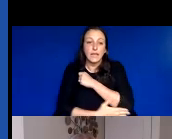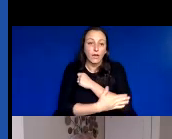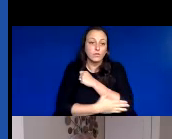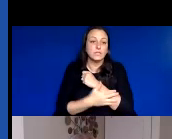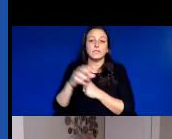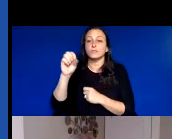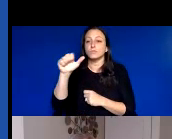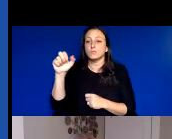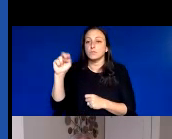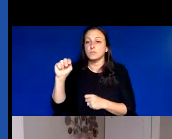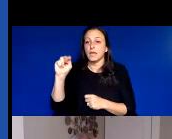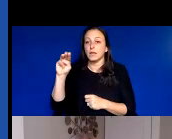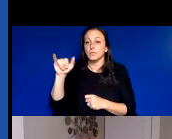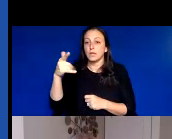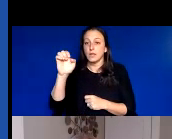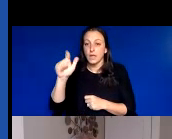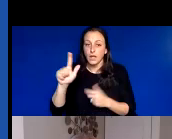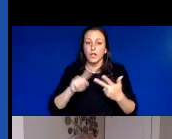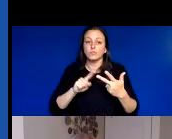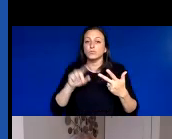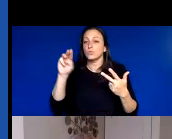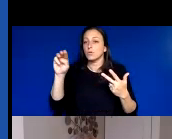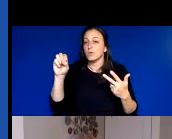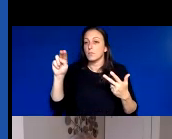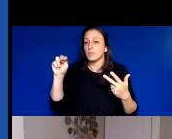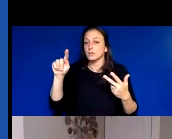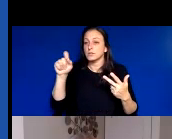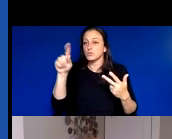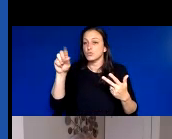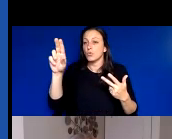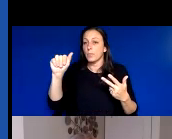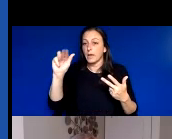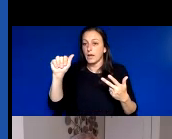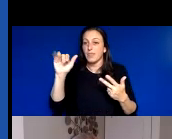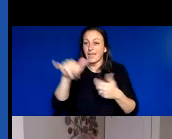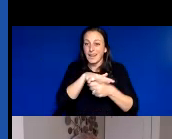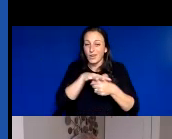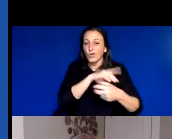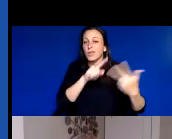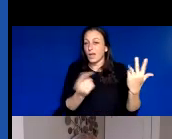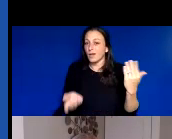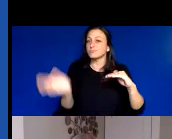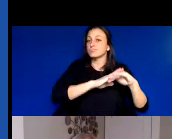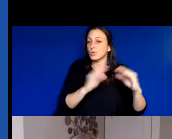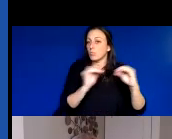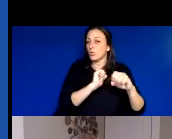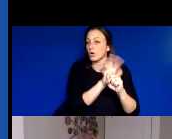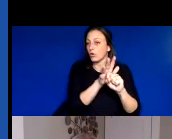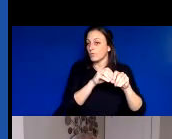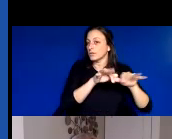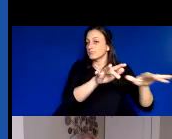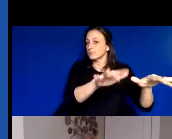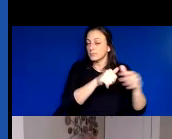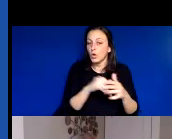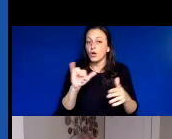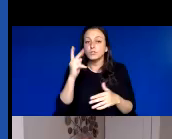Montezuma, all counties where we're seeing some higher rates of disease right now compared to other parts of the state. We're also seeing some increased rates in the